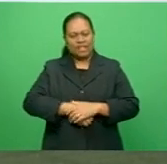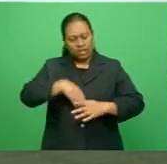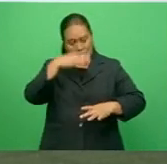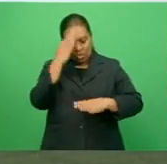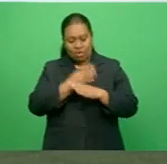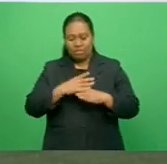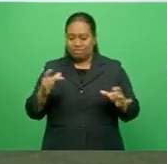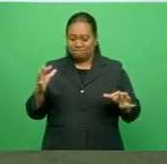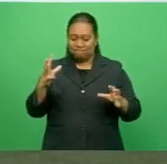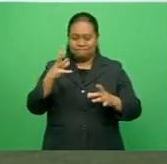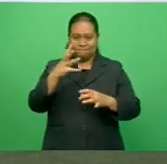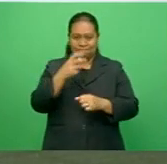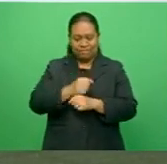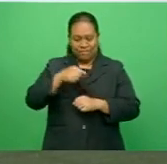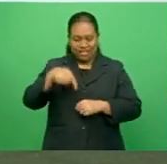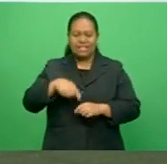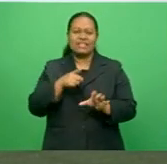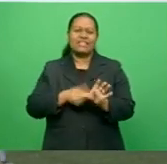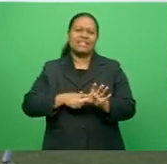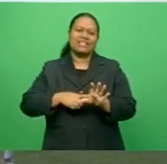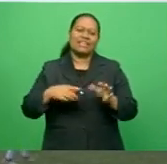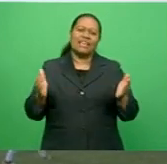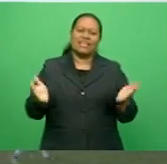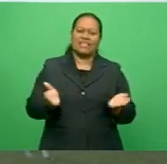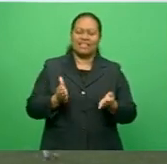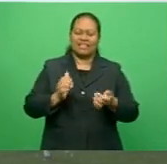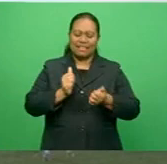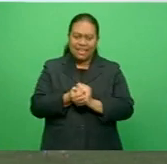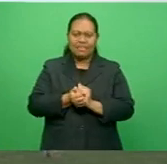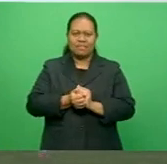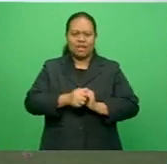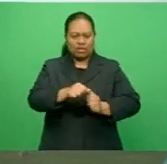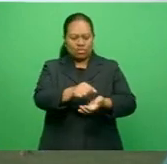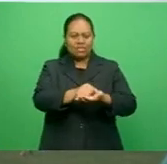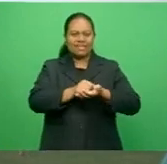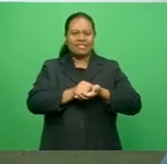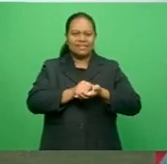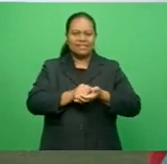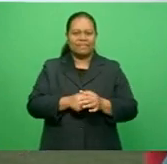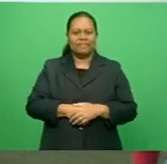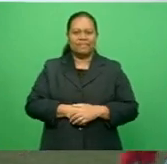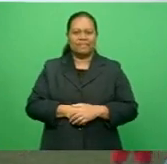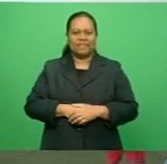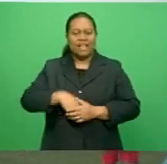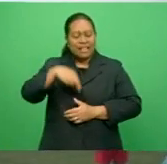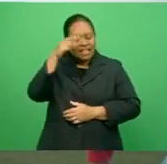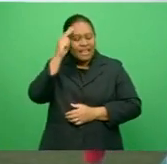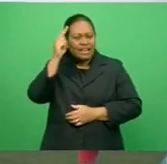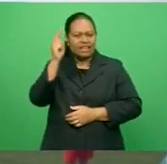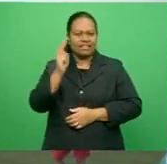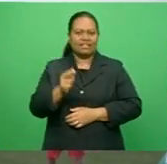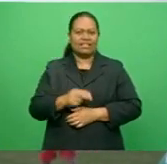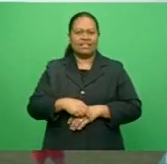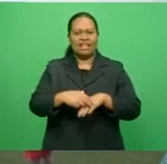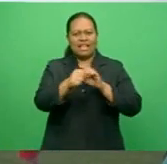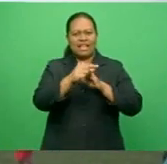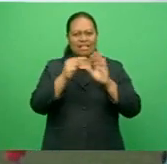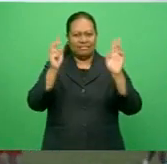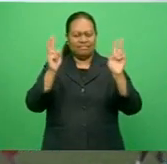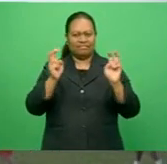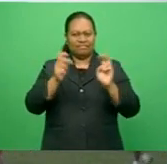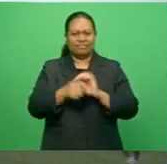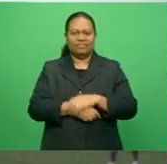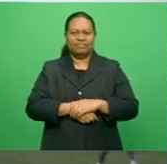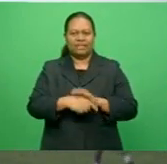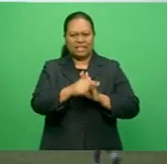the 2020 season on a high note with securing the Nestle League title. So